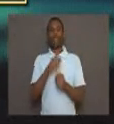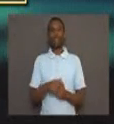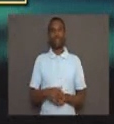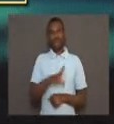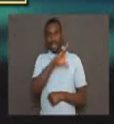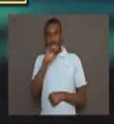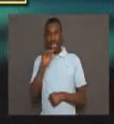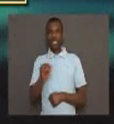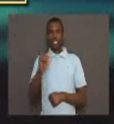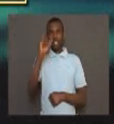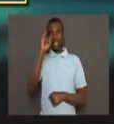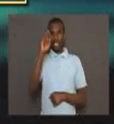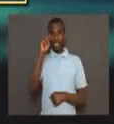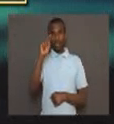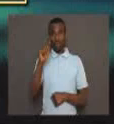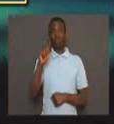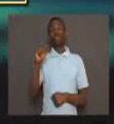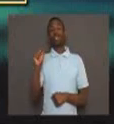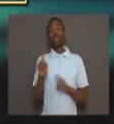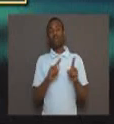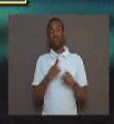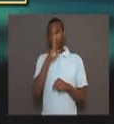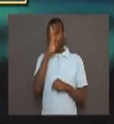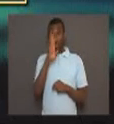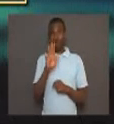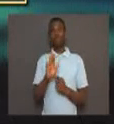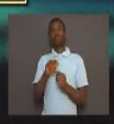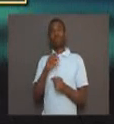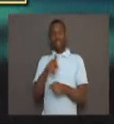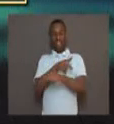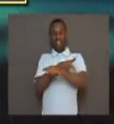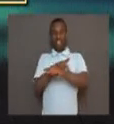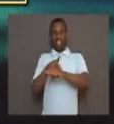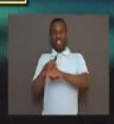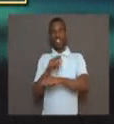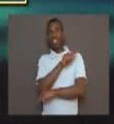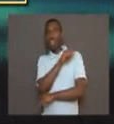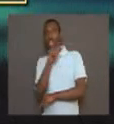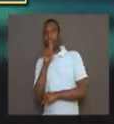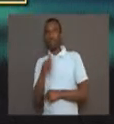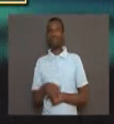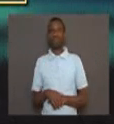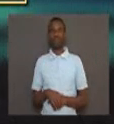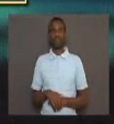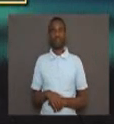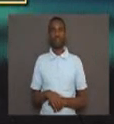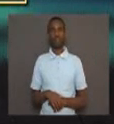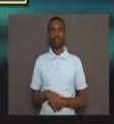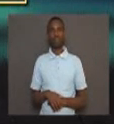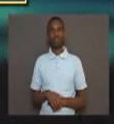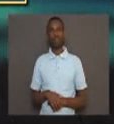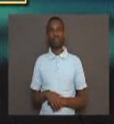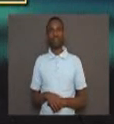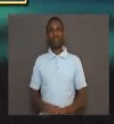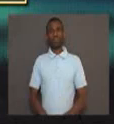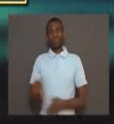the inductor creates a phase lag. It is possible that